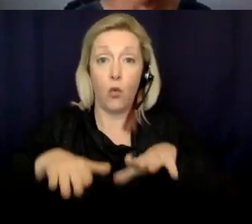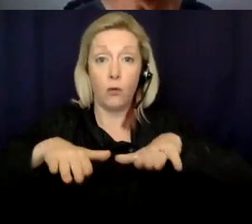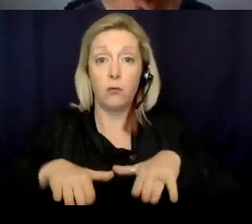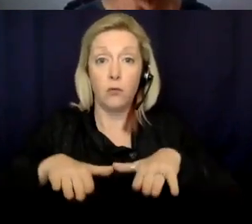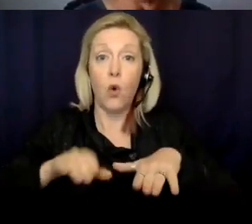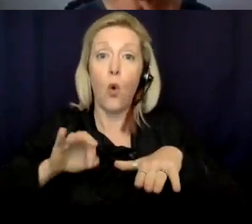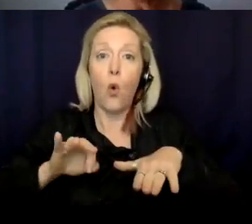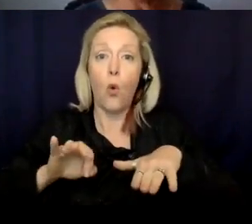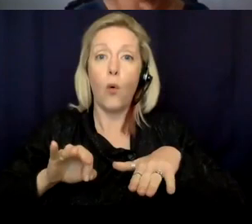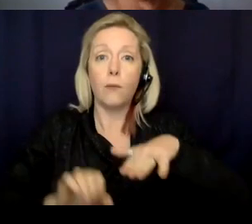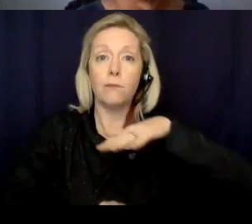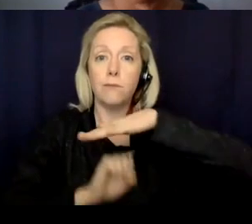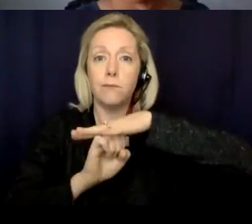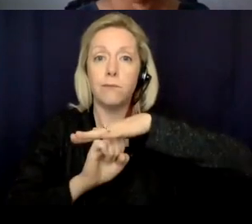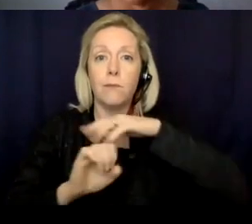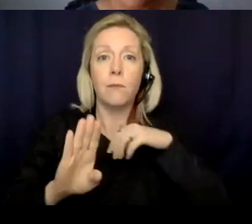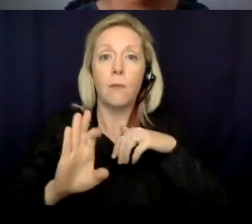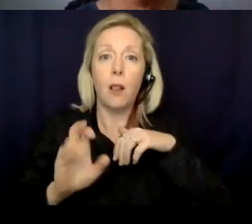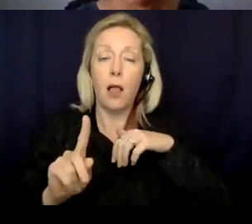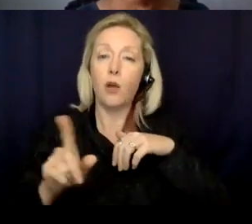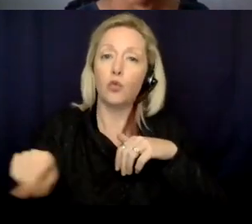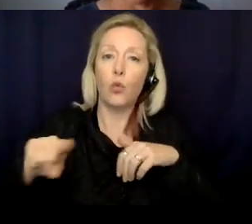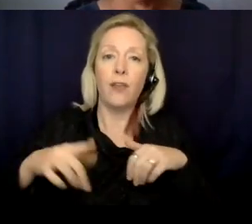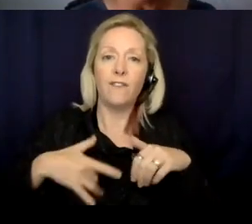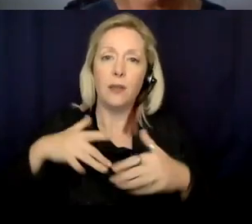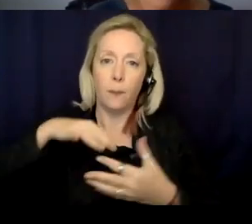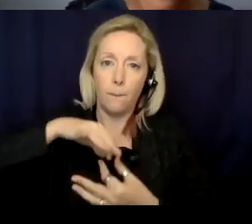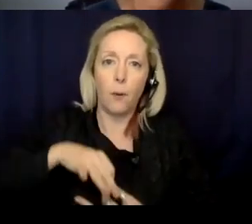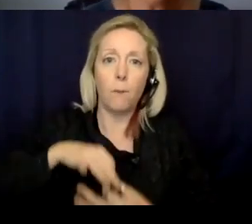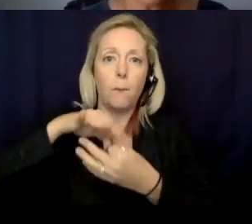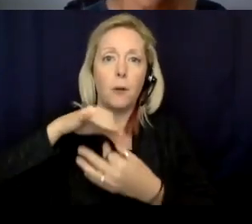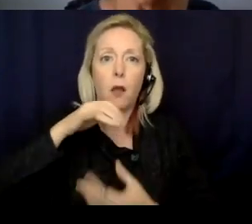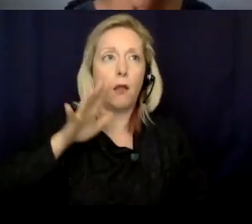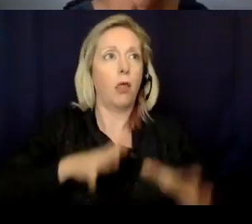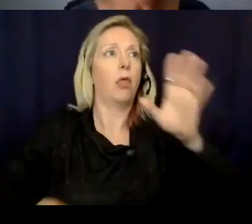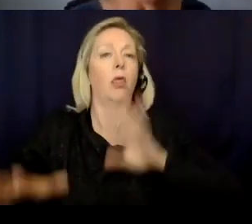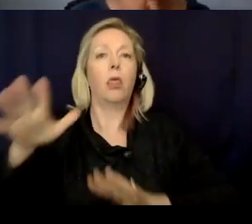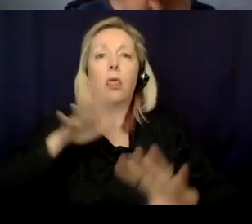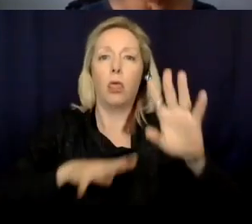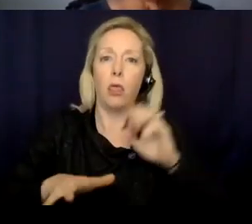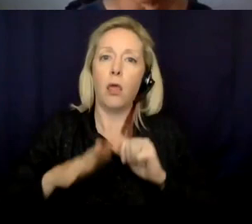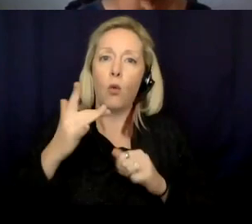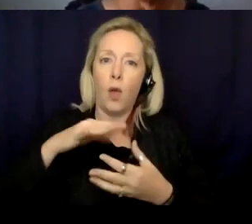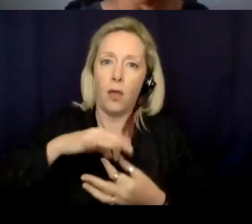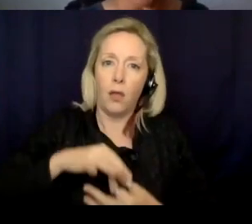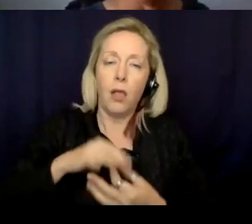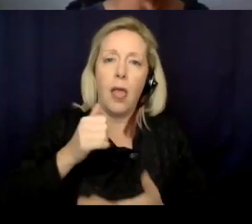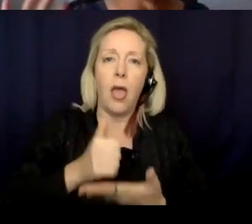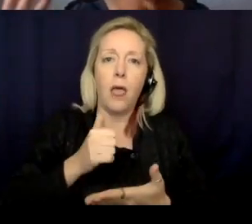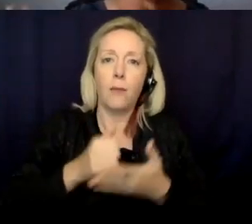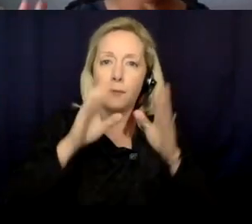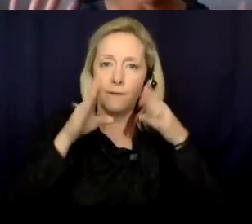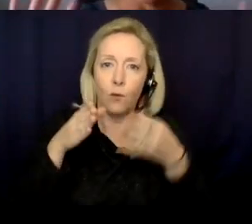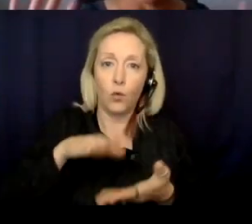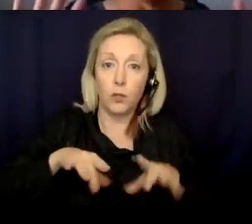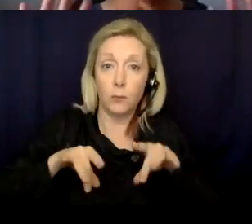block so that they do feel like they're grounded and that they can learn. Then I'm going to also make sure that they have control movement, that